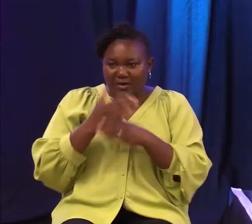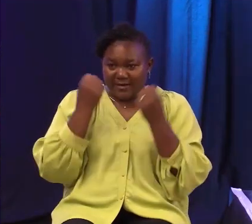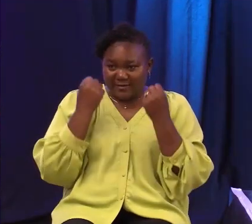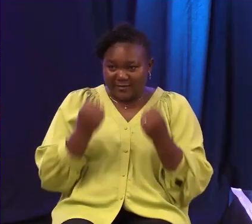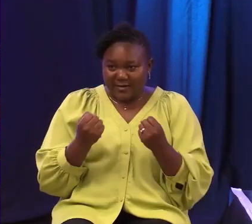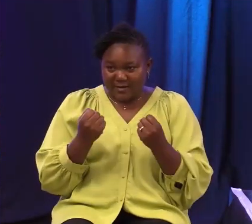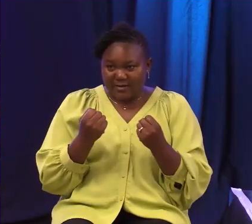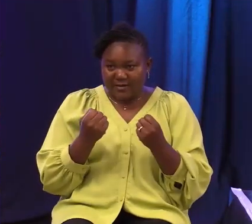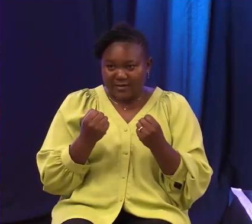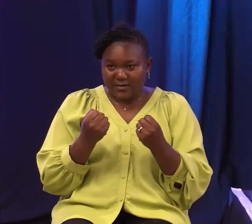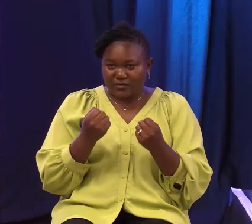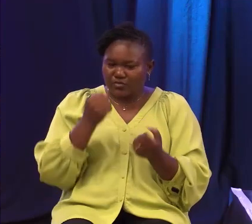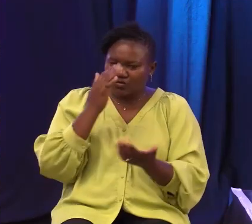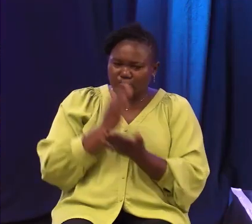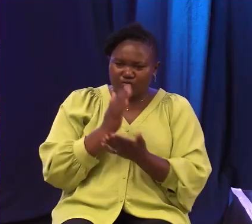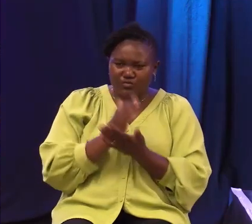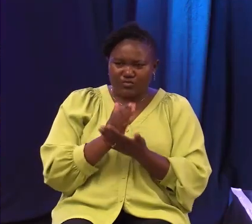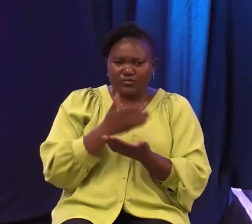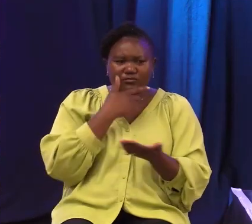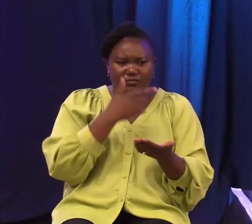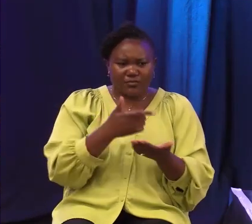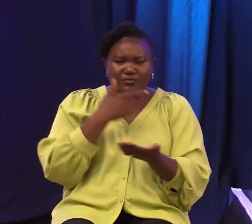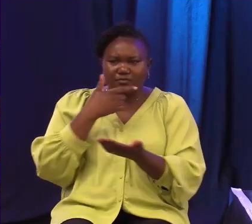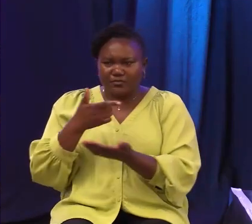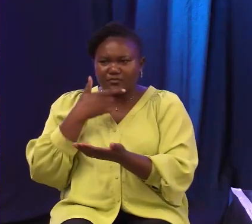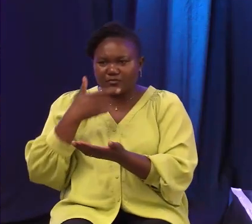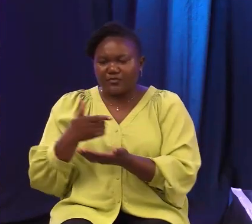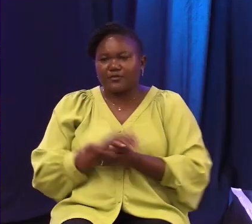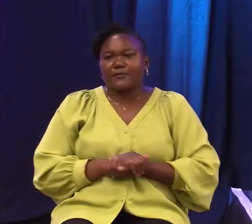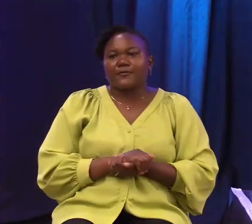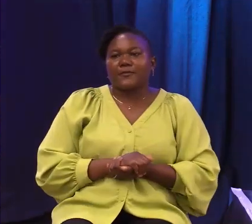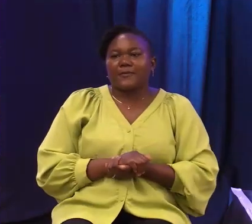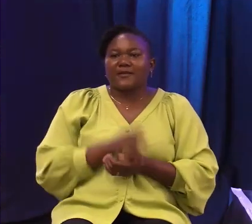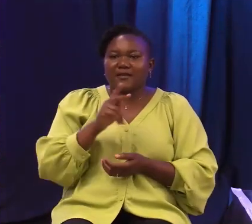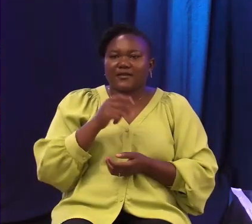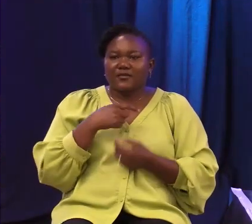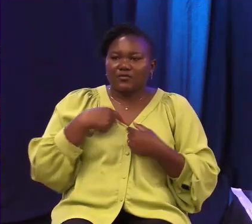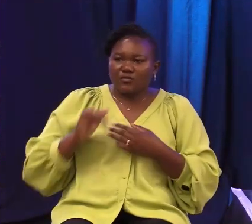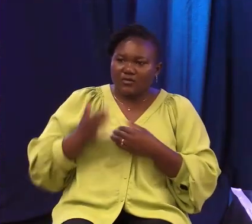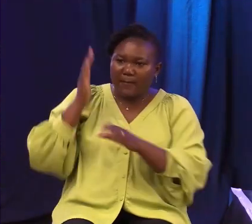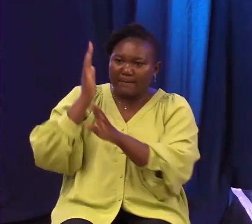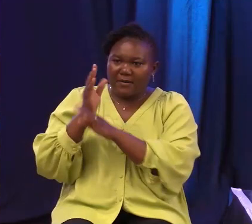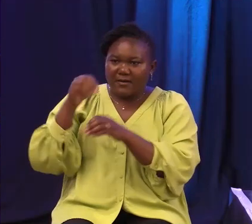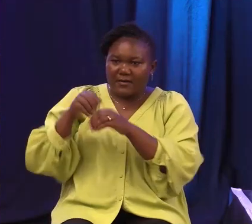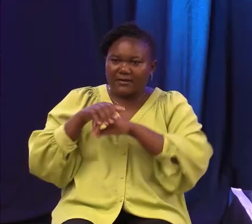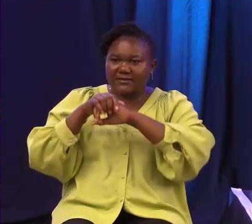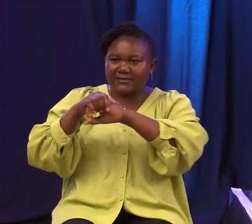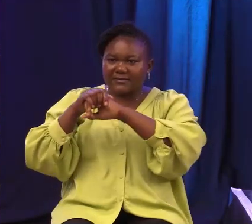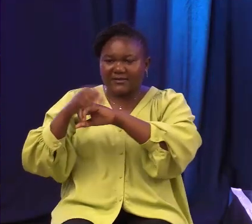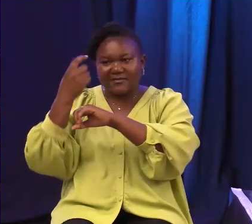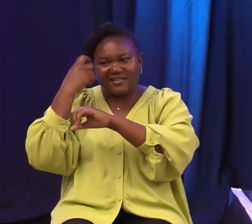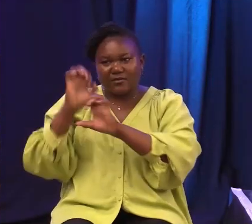is certainly appreciated and seen. And then also a big shout out to our partners, the Ministry